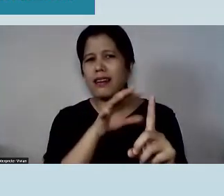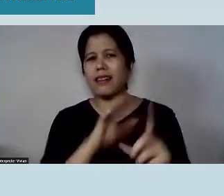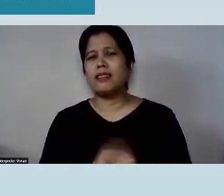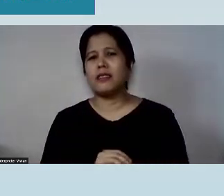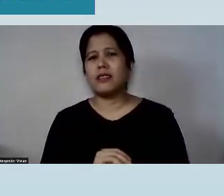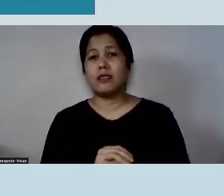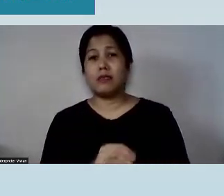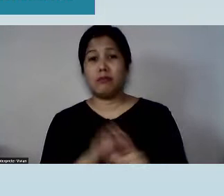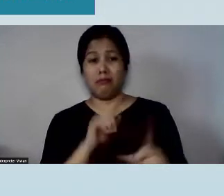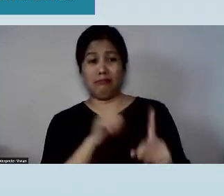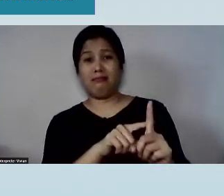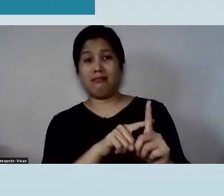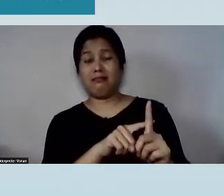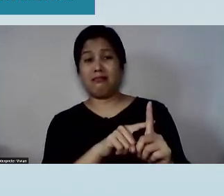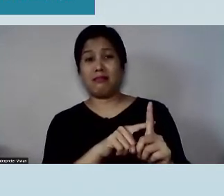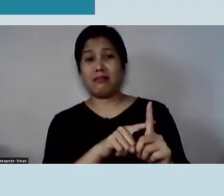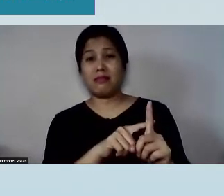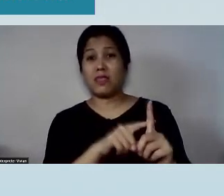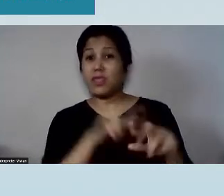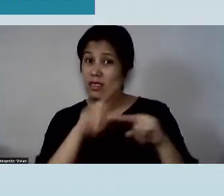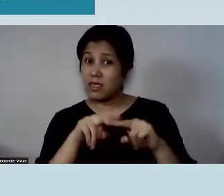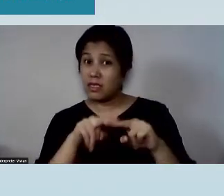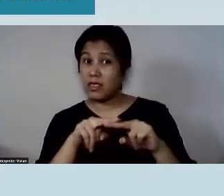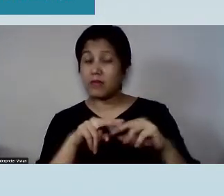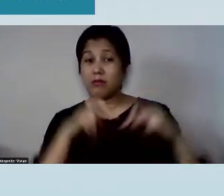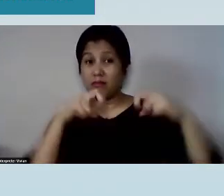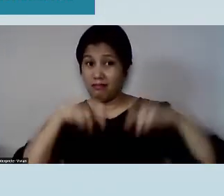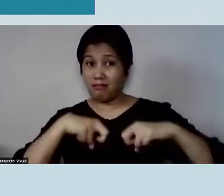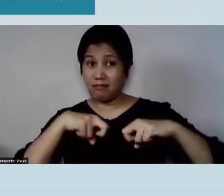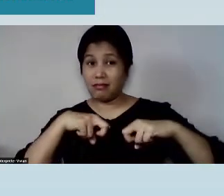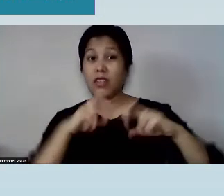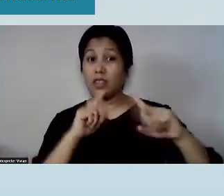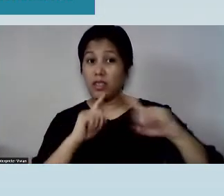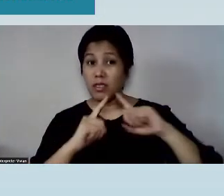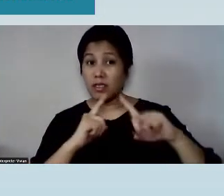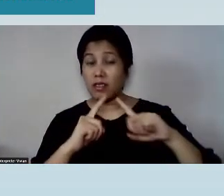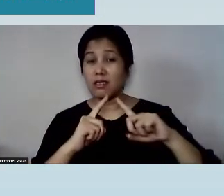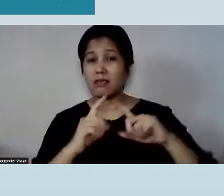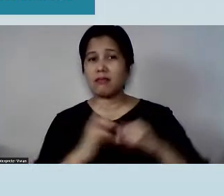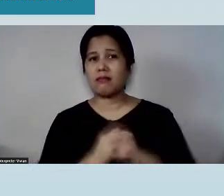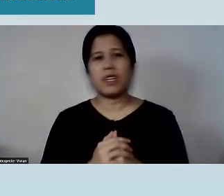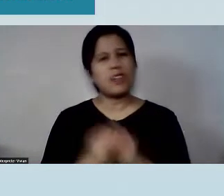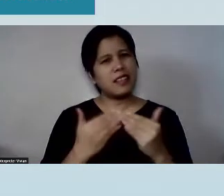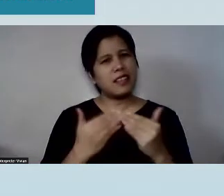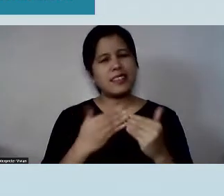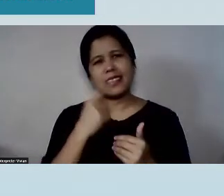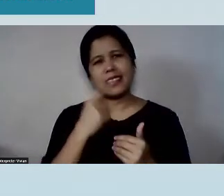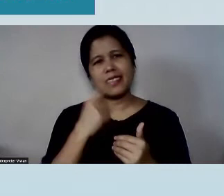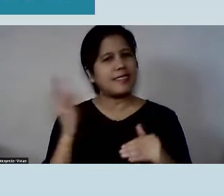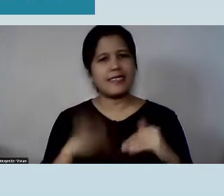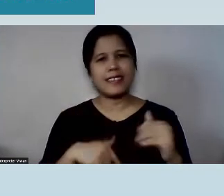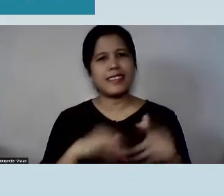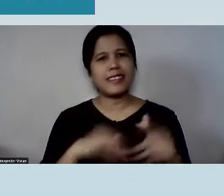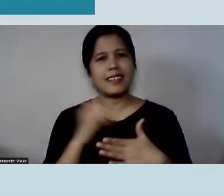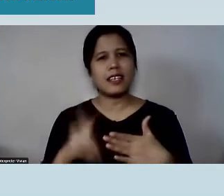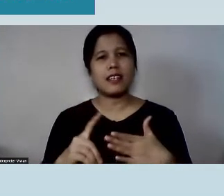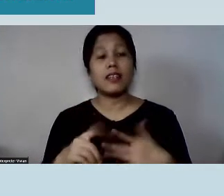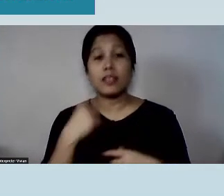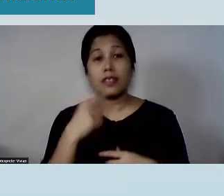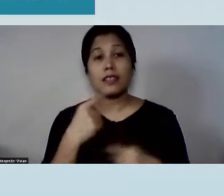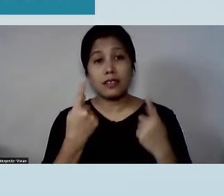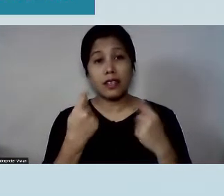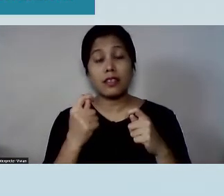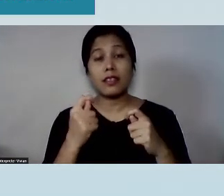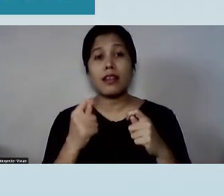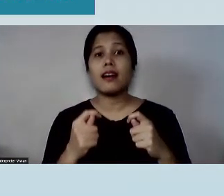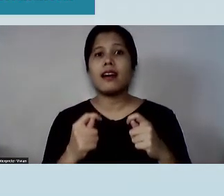do is, can we sit down and talk about this? Siyempre, easier said than done. But then again, what I'm trying to tell you is, these children